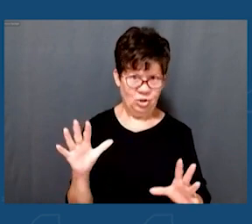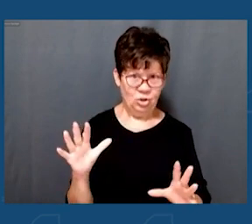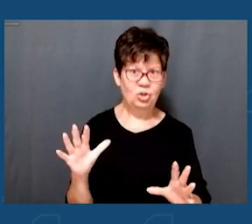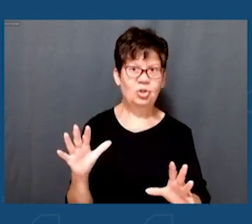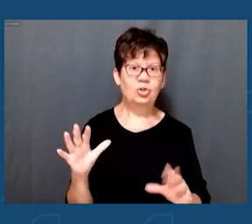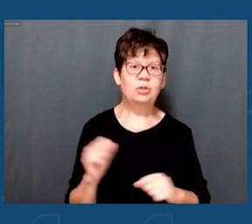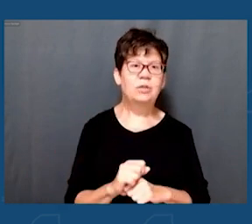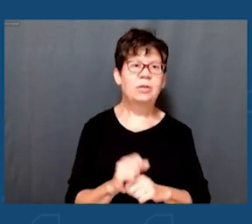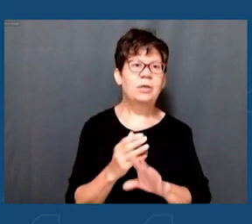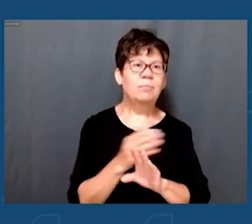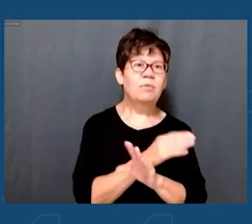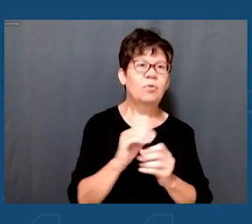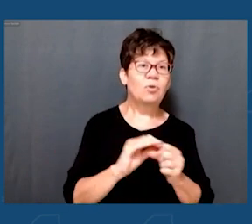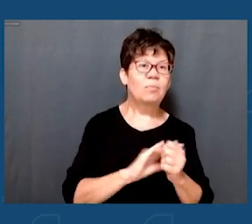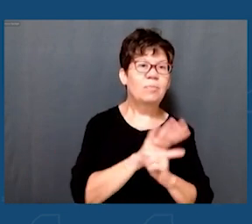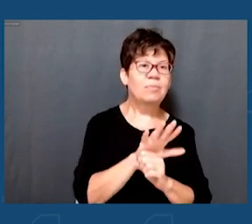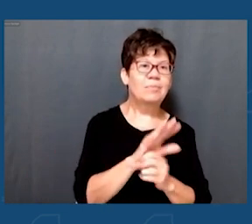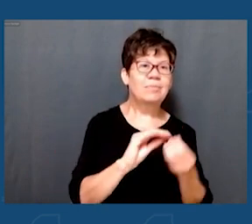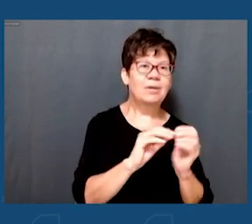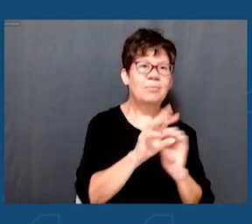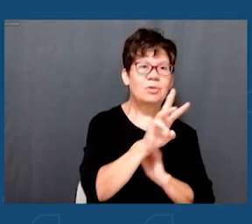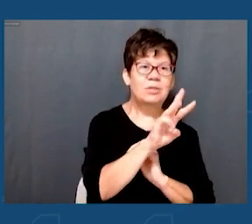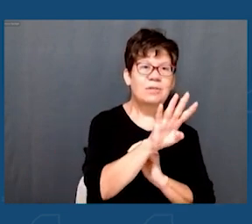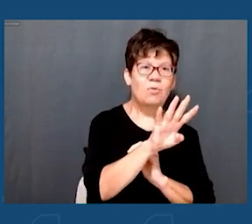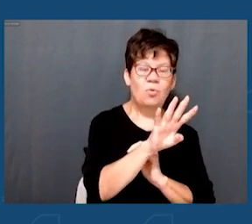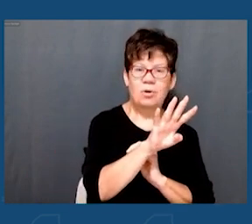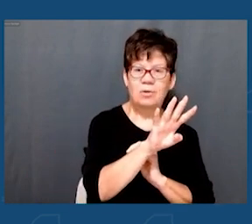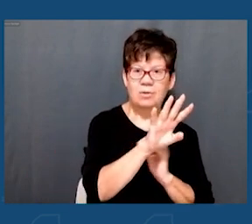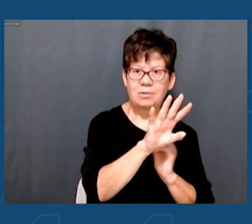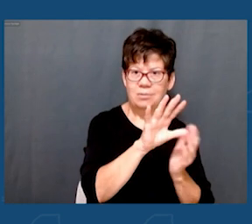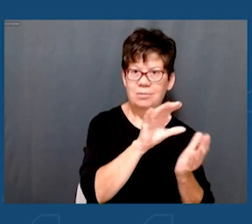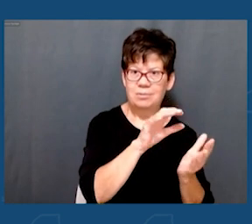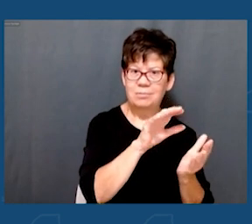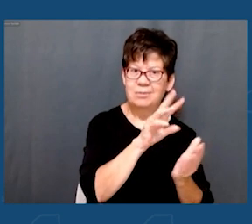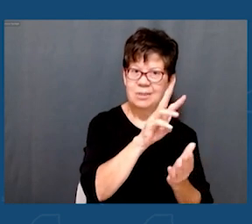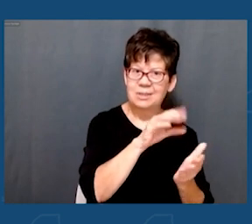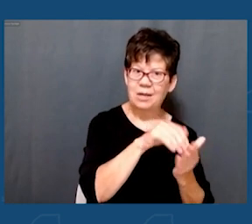was 6,400, a 66% increase.